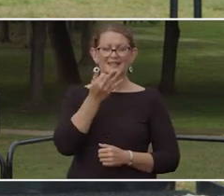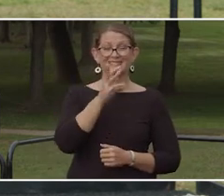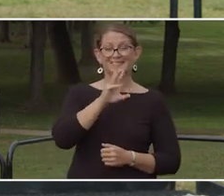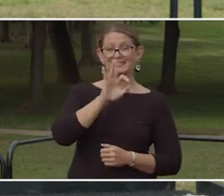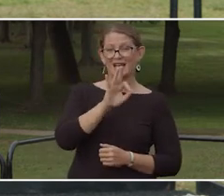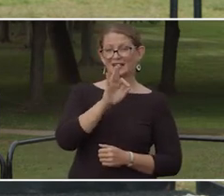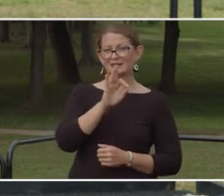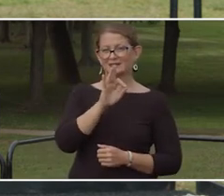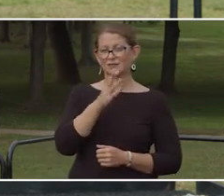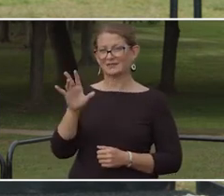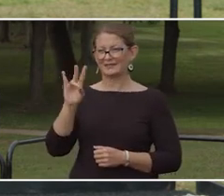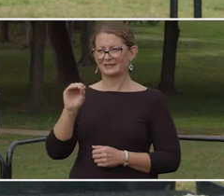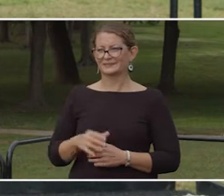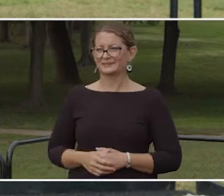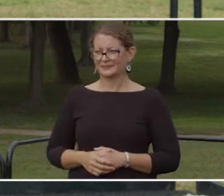1969-70.